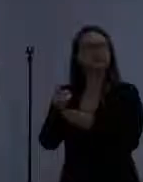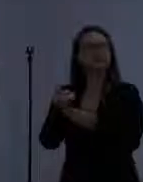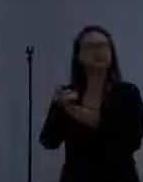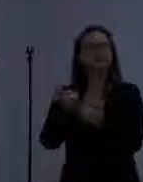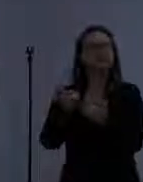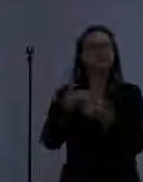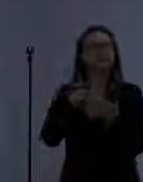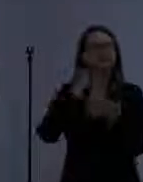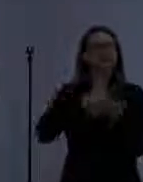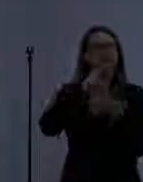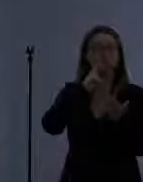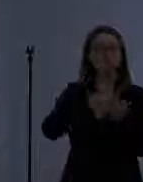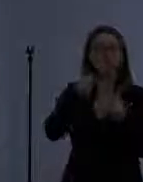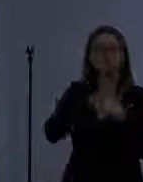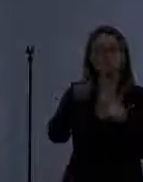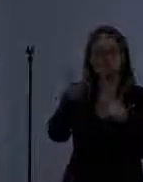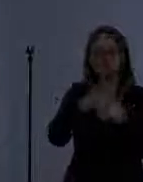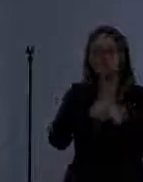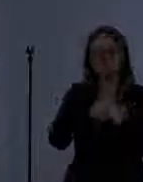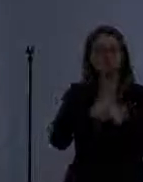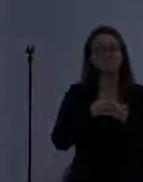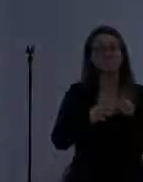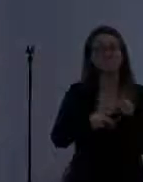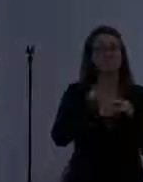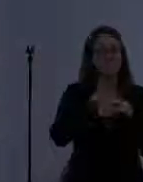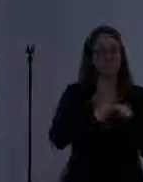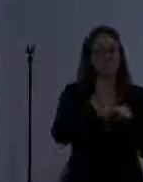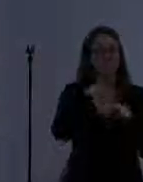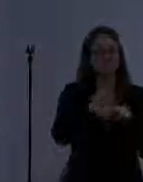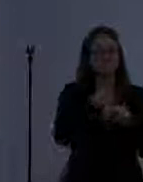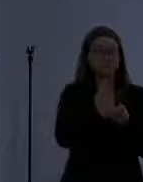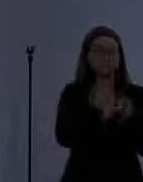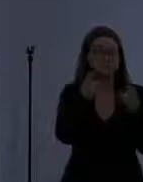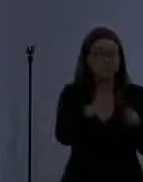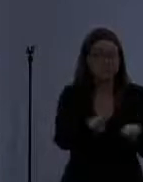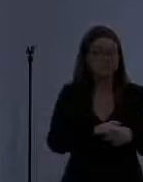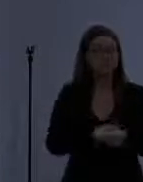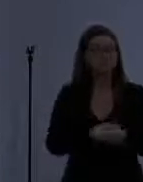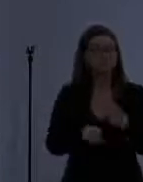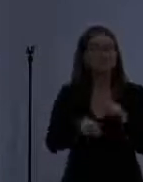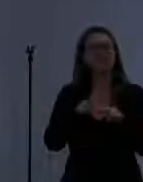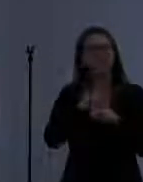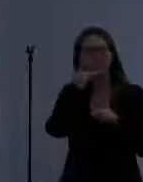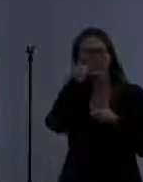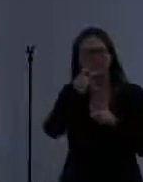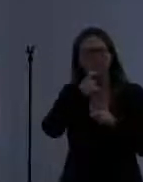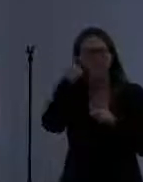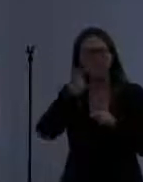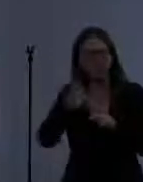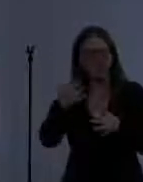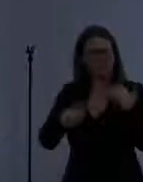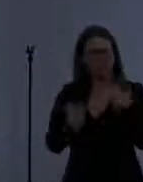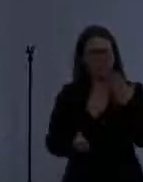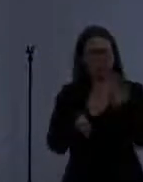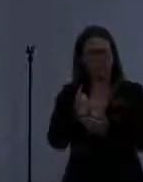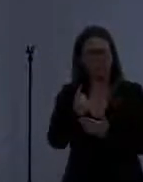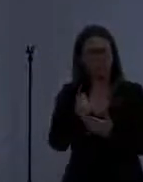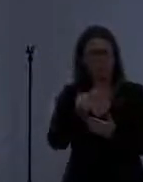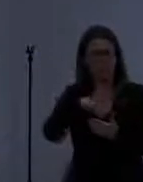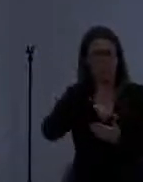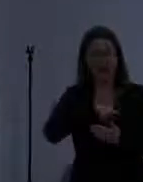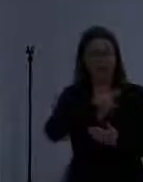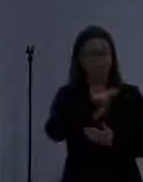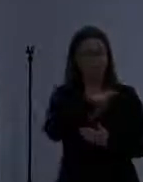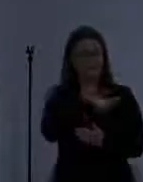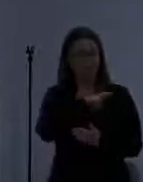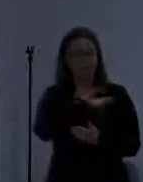of a participant, serious injury. But our role as the Quality and Safeguards Commission is not to